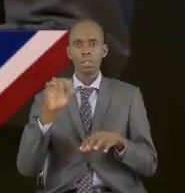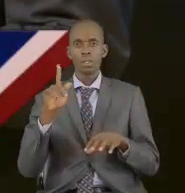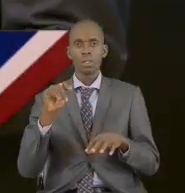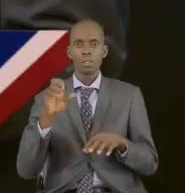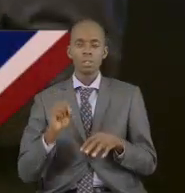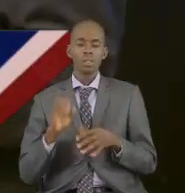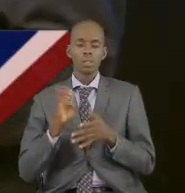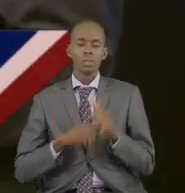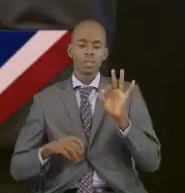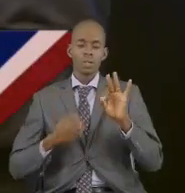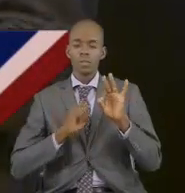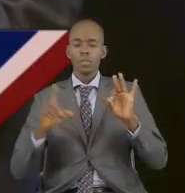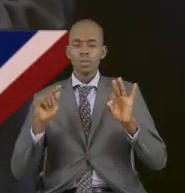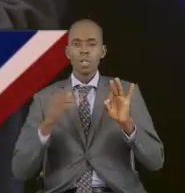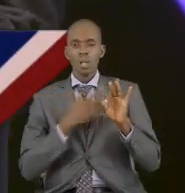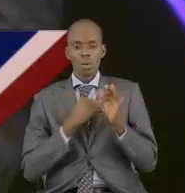And